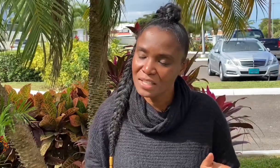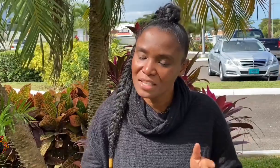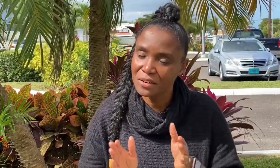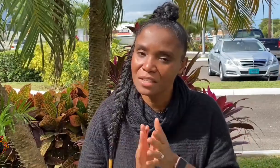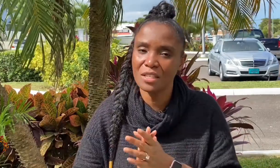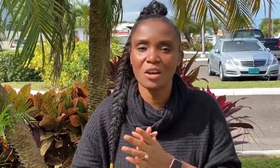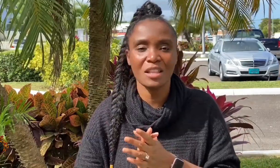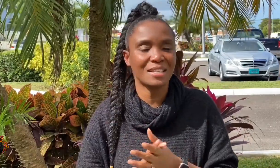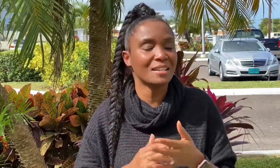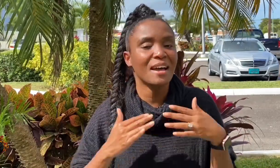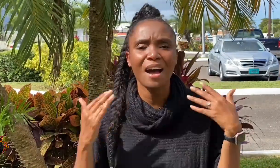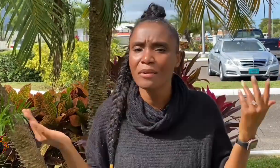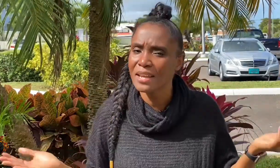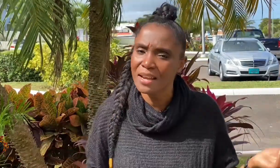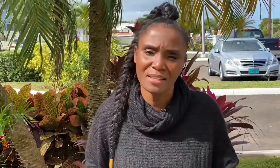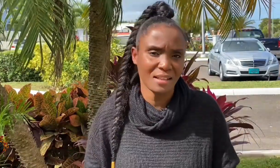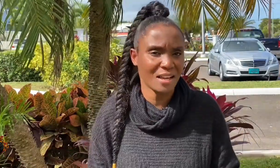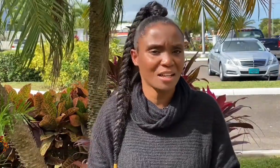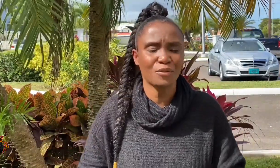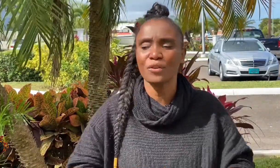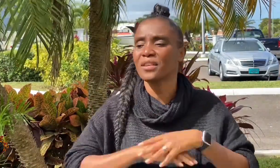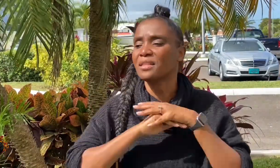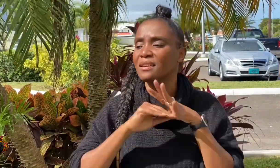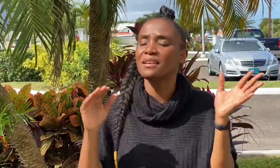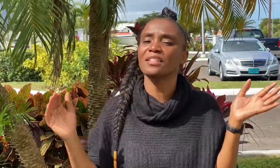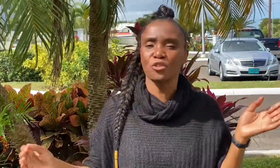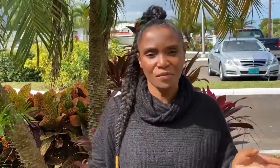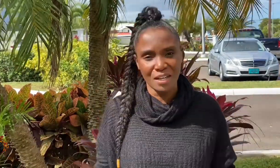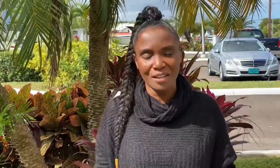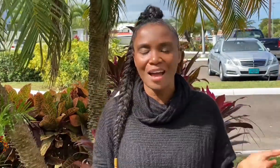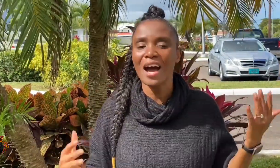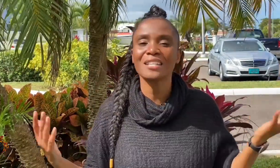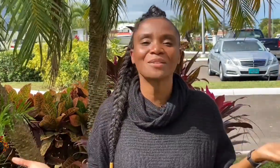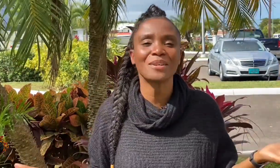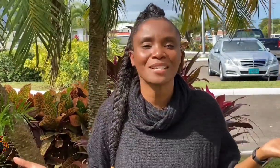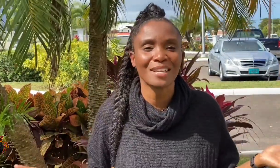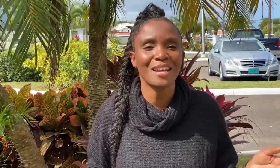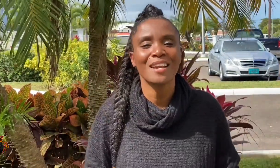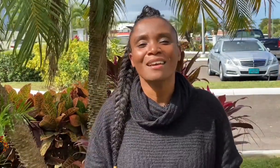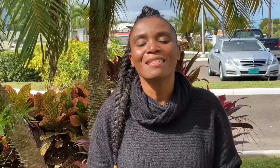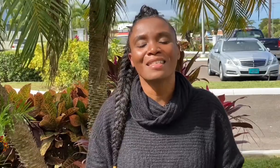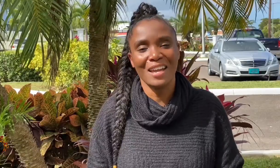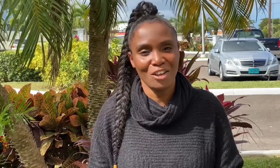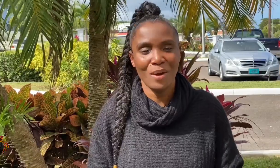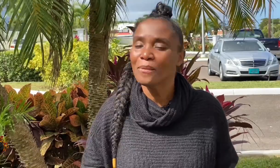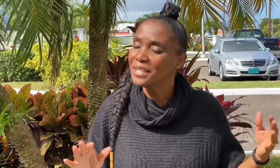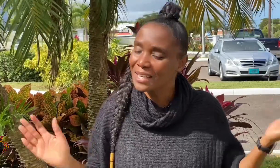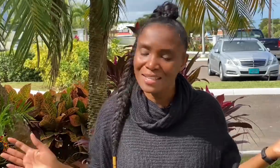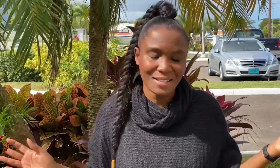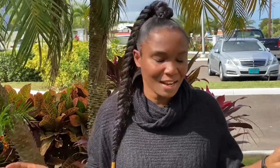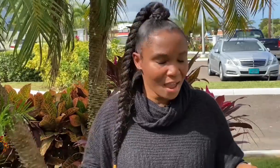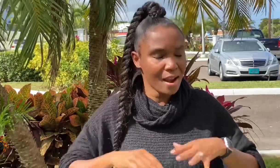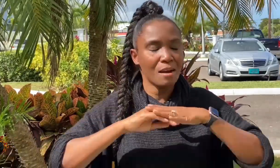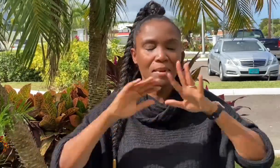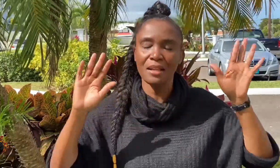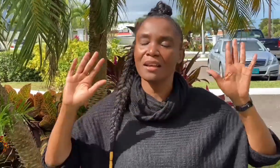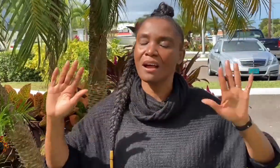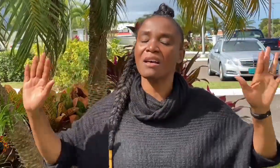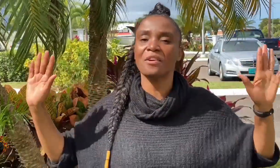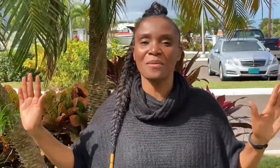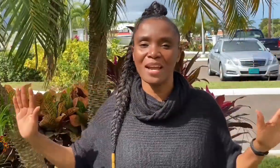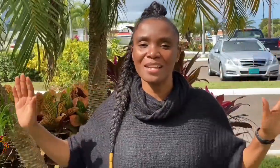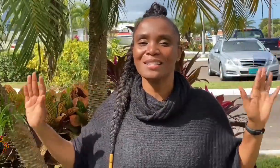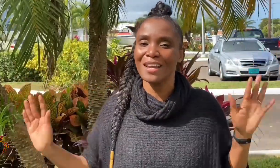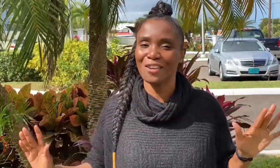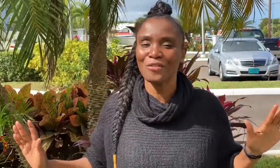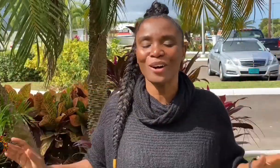Princess Davincia, there is a song that says, "How can I say thanks for the things that you've done?" I just want to say thank you. I wish I could say it in a million